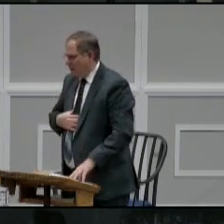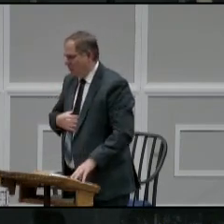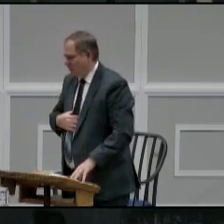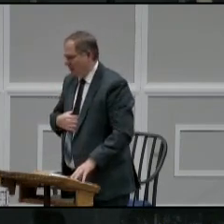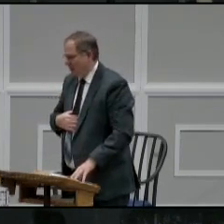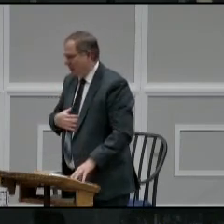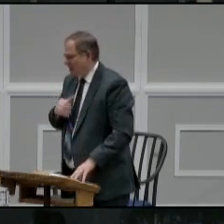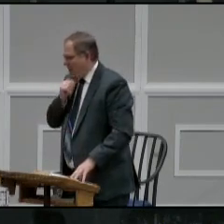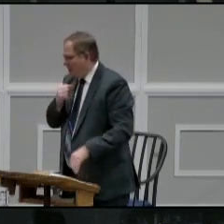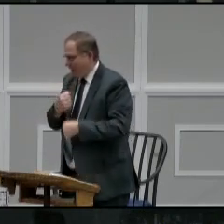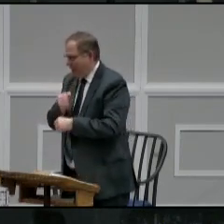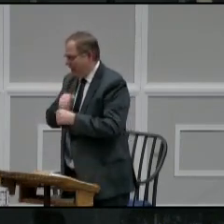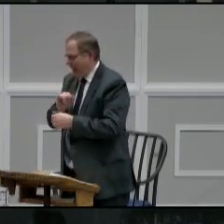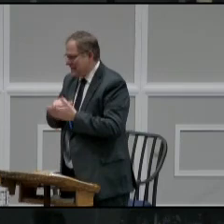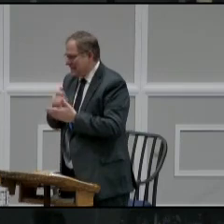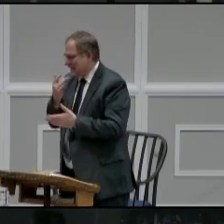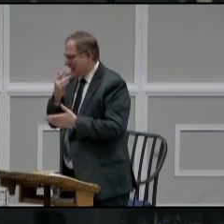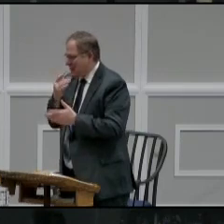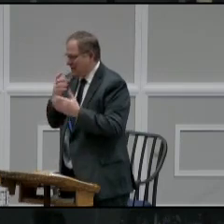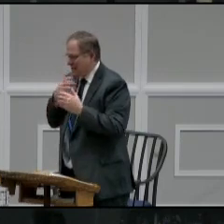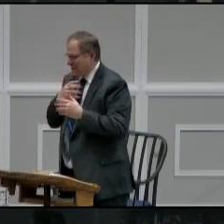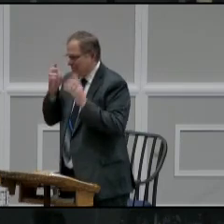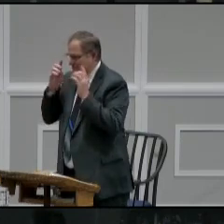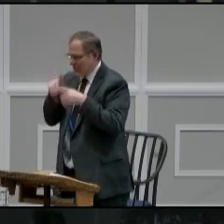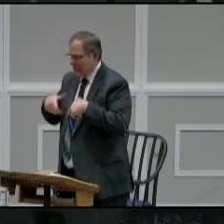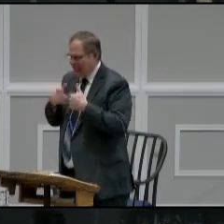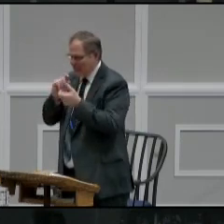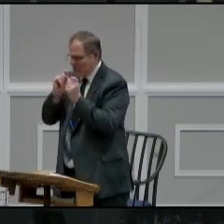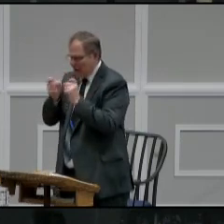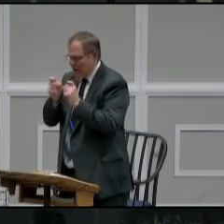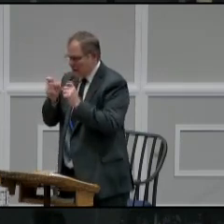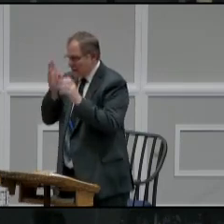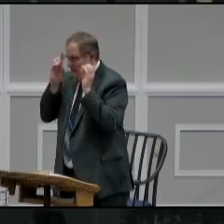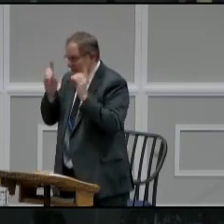I don't know if I have a Bible verse for that exactly, Pastor, but that's good preaching right there.